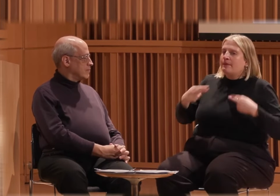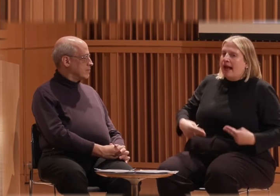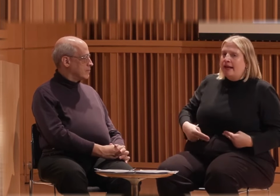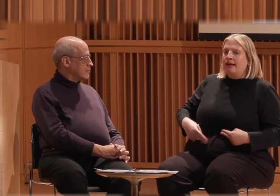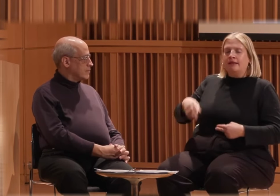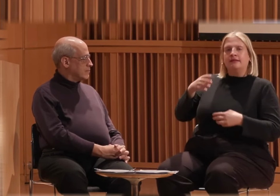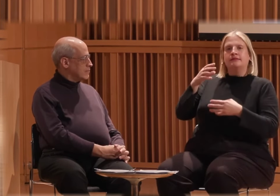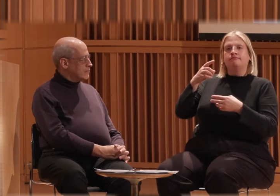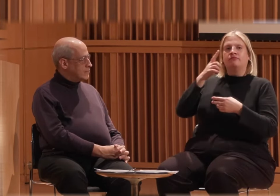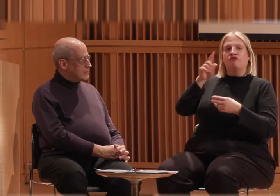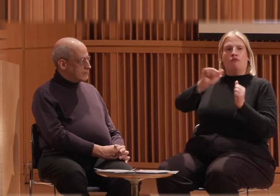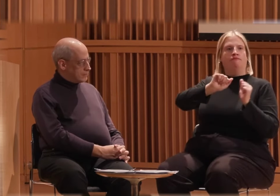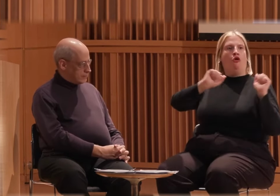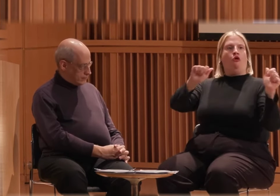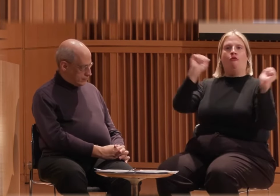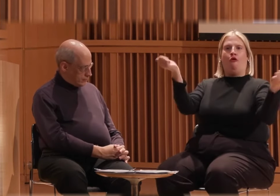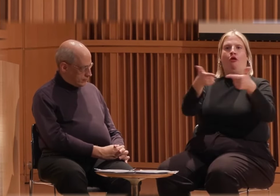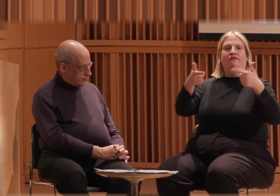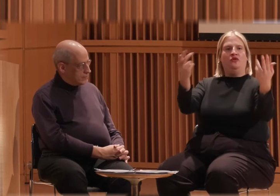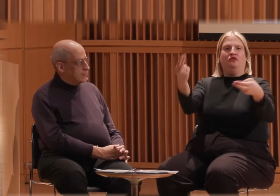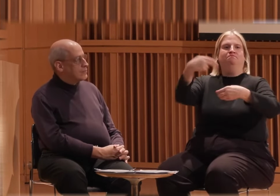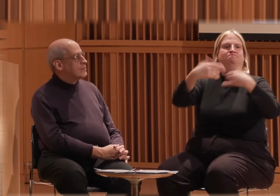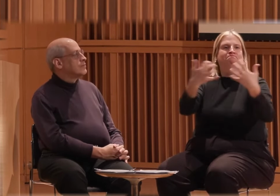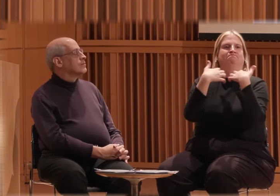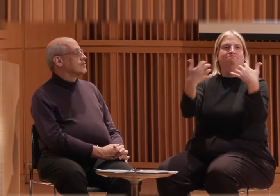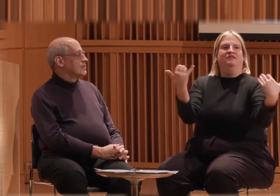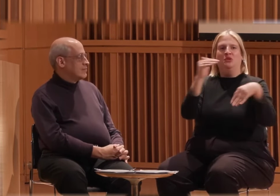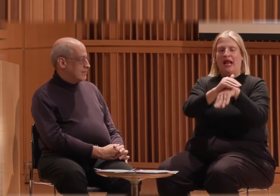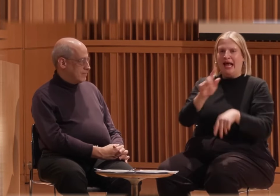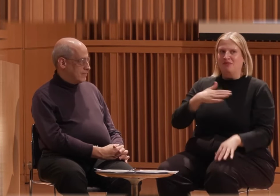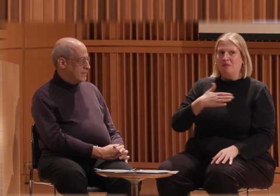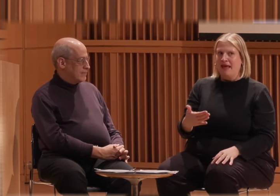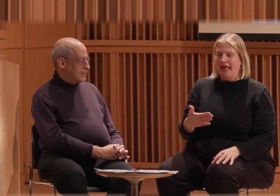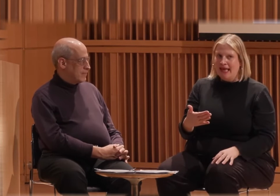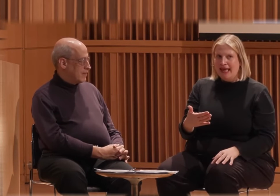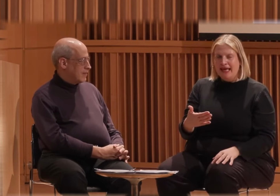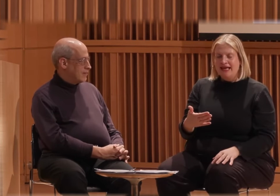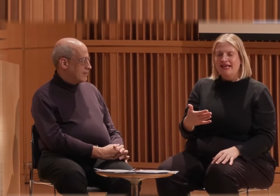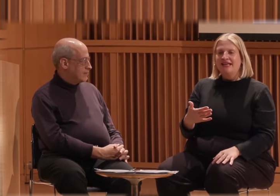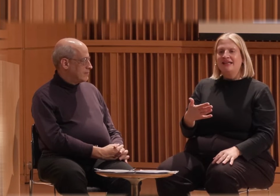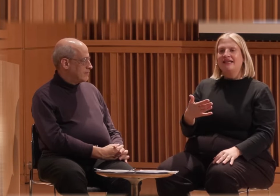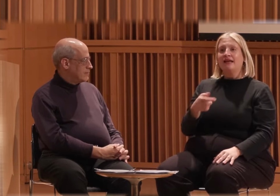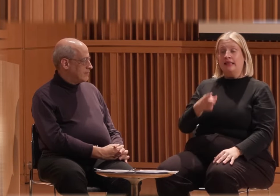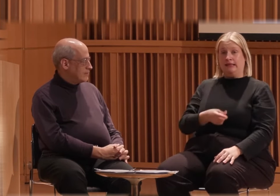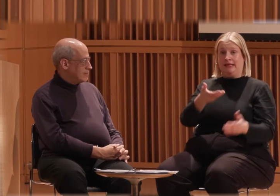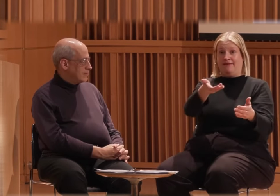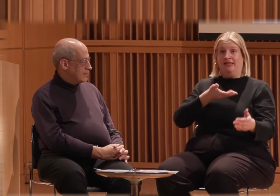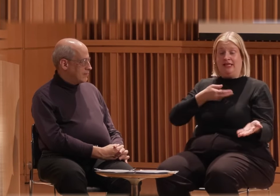for all and to all of you for being here. So I have to admit that when I got this